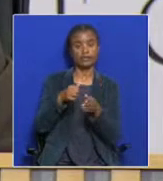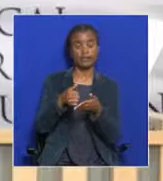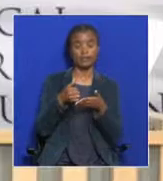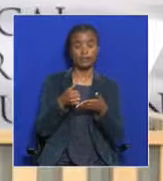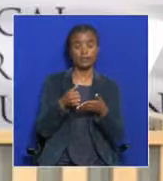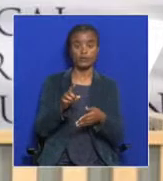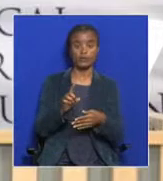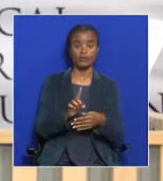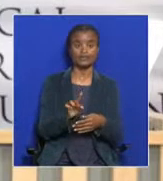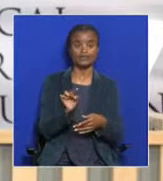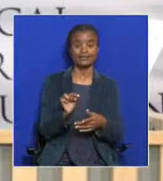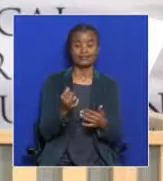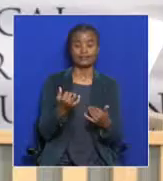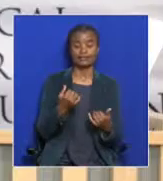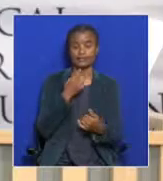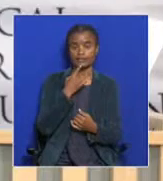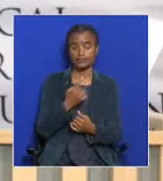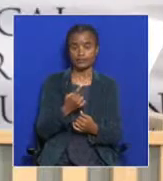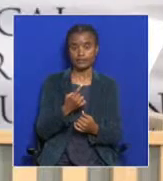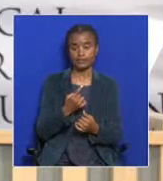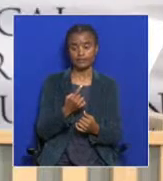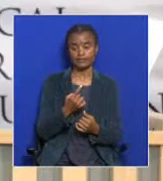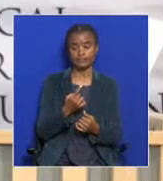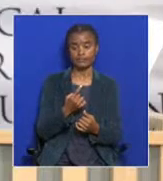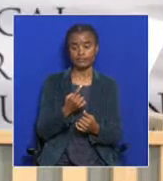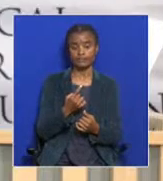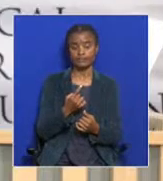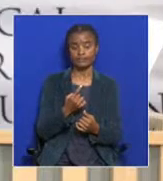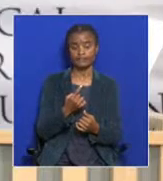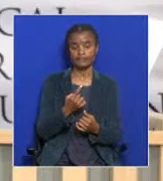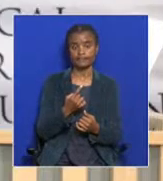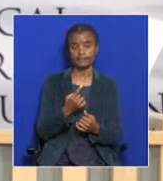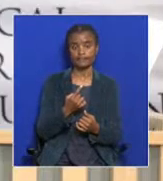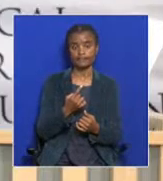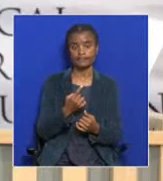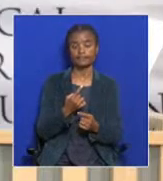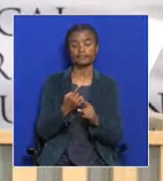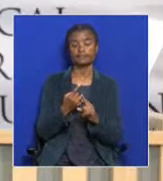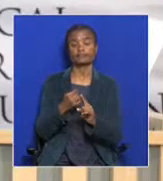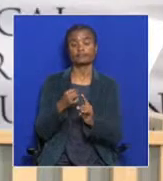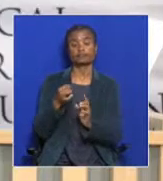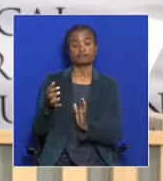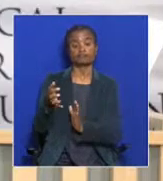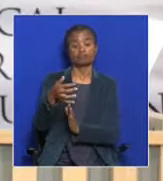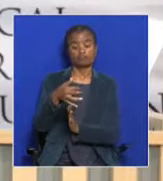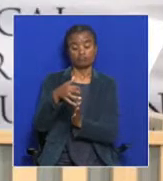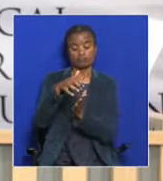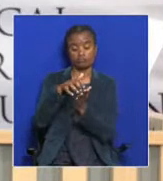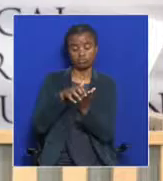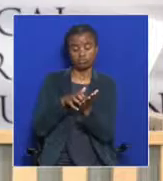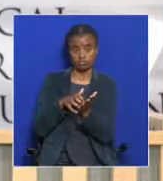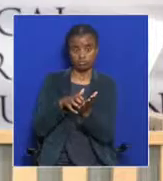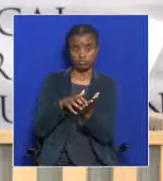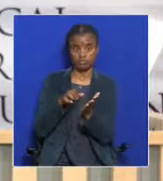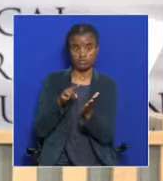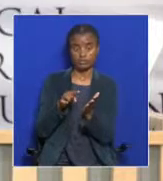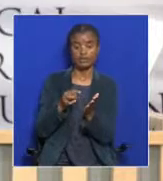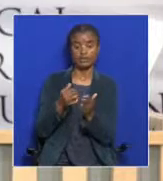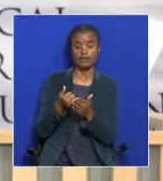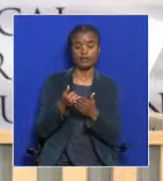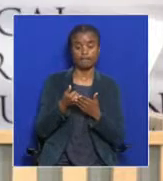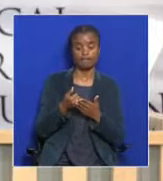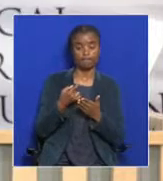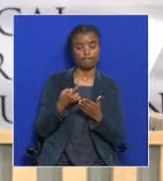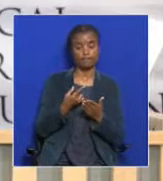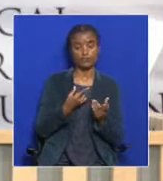its purpose, when the Colonel compiled it, it will not help us cross that line.